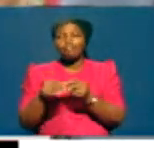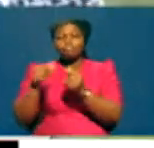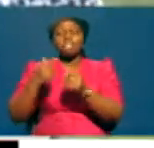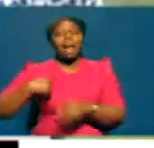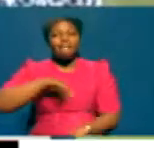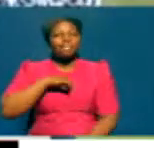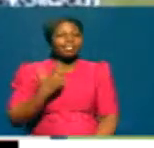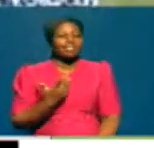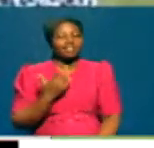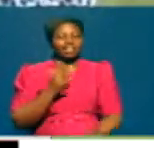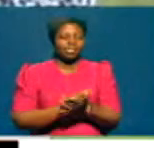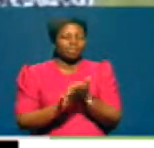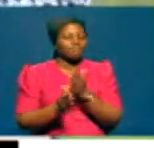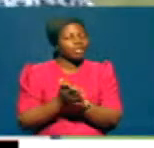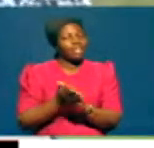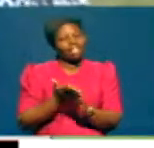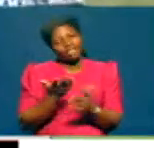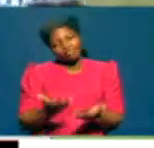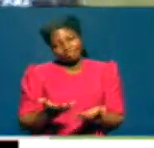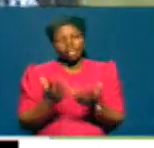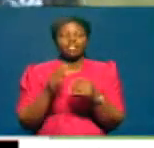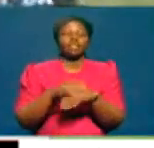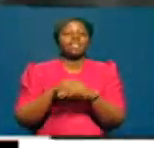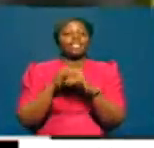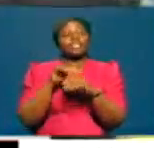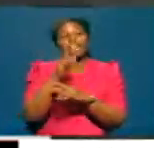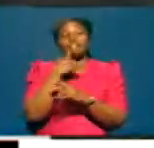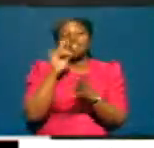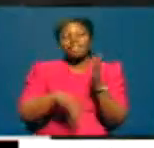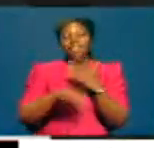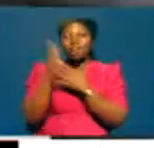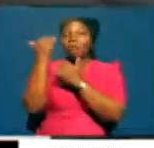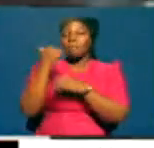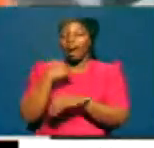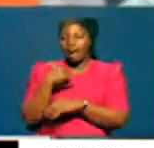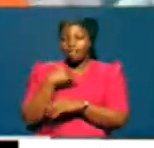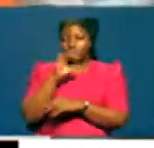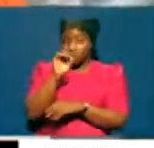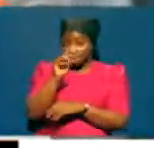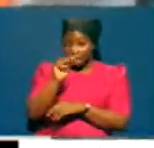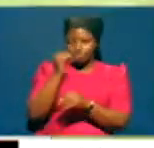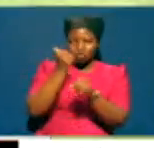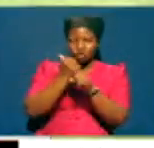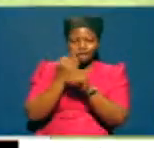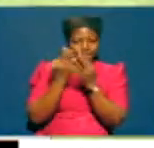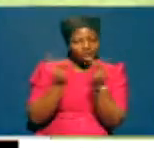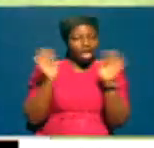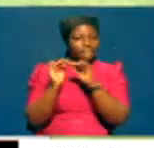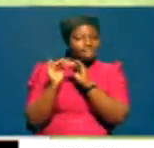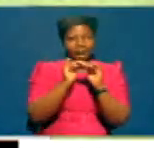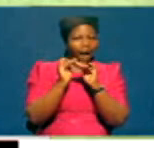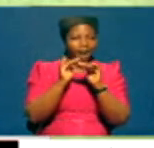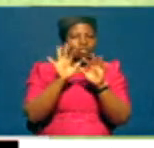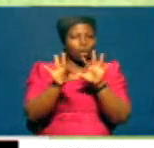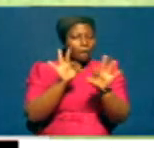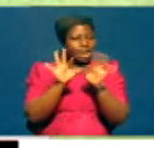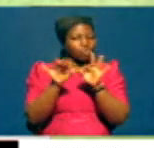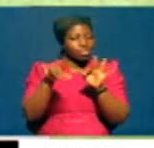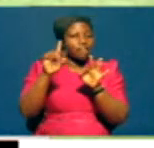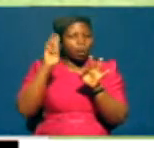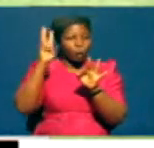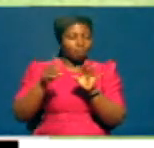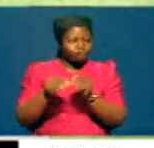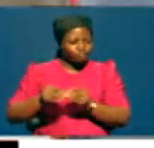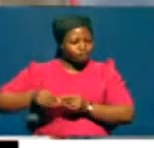Alafu Wanjigi says he is optimistic ODM will conduct free and fair primaries and that he will defeat party leader